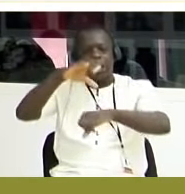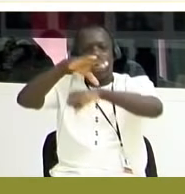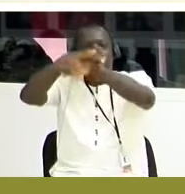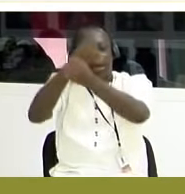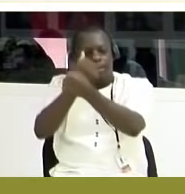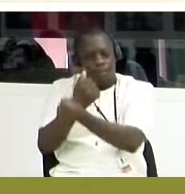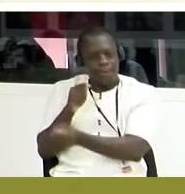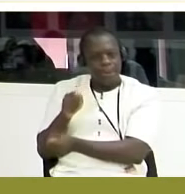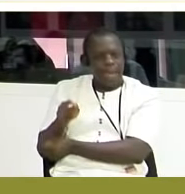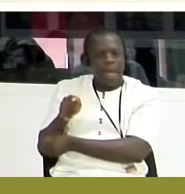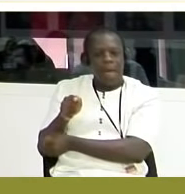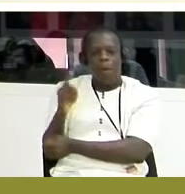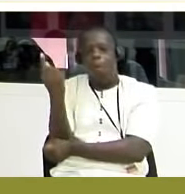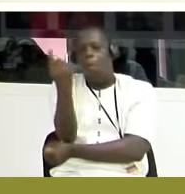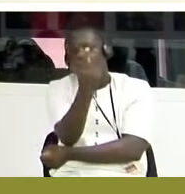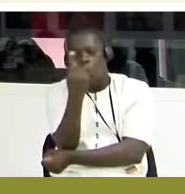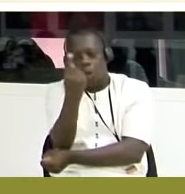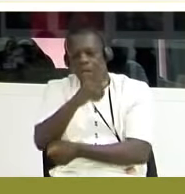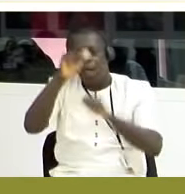only happen in the Gambia.